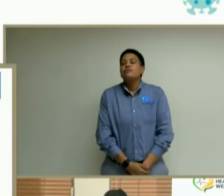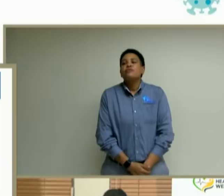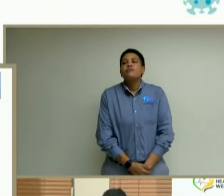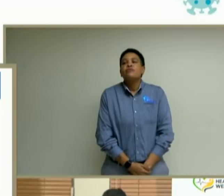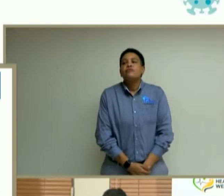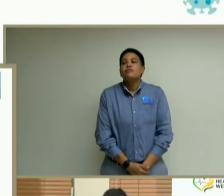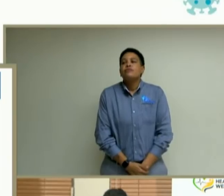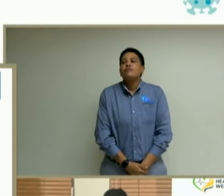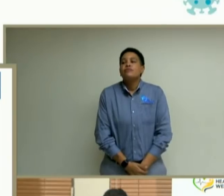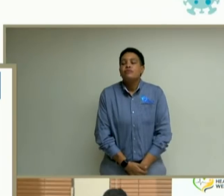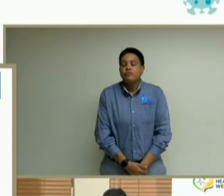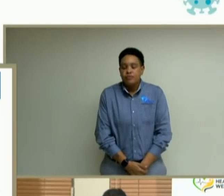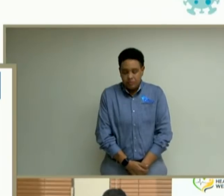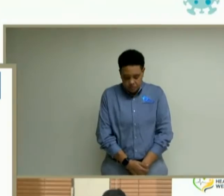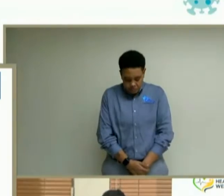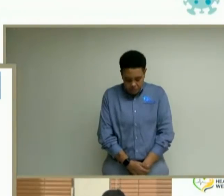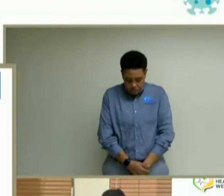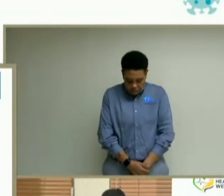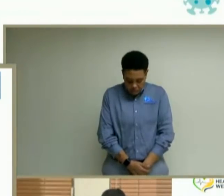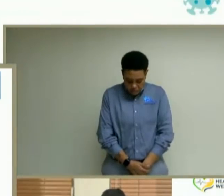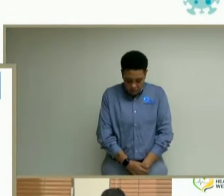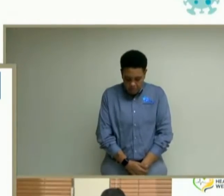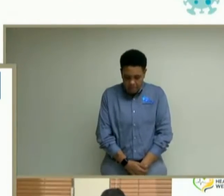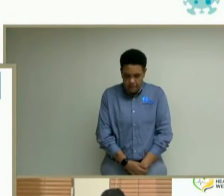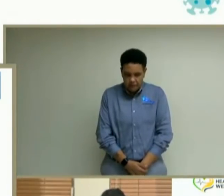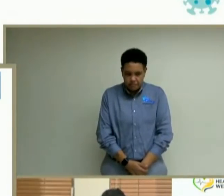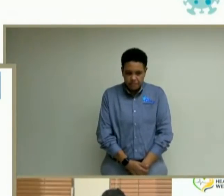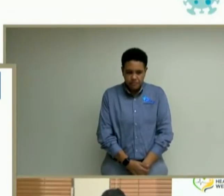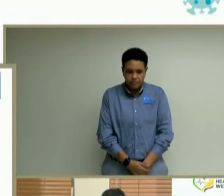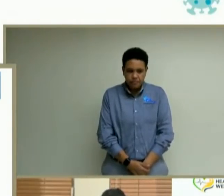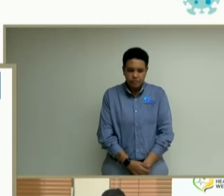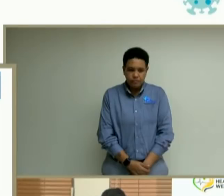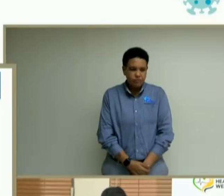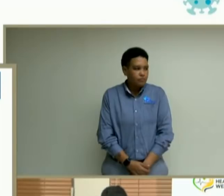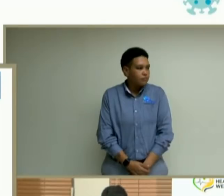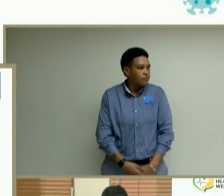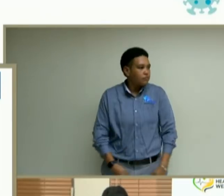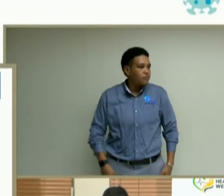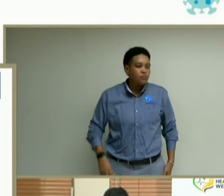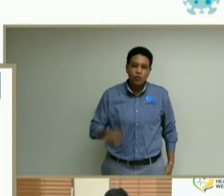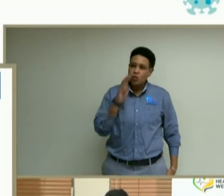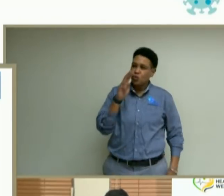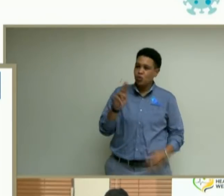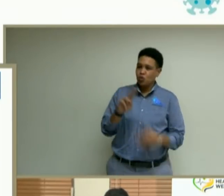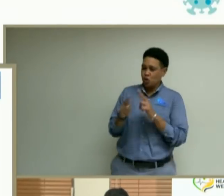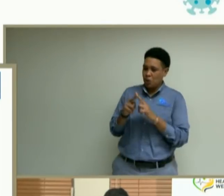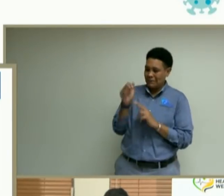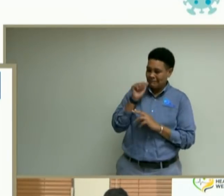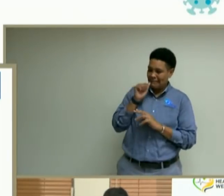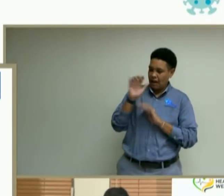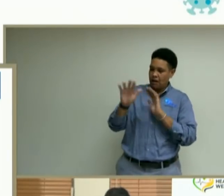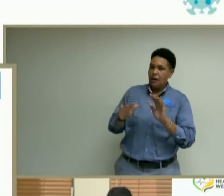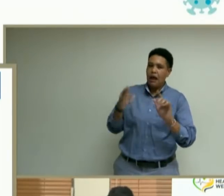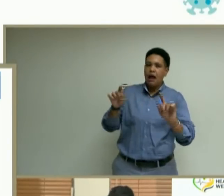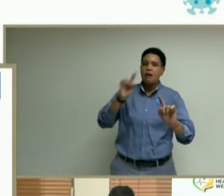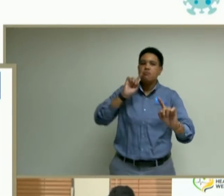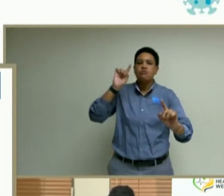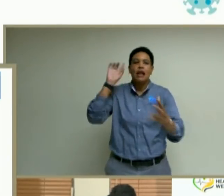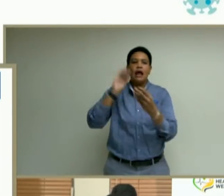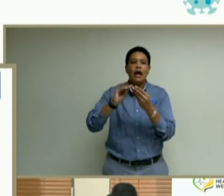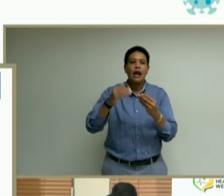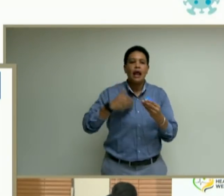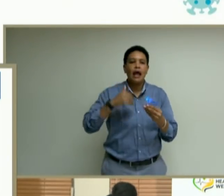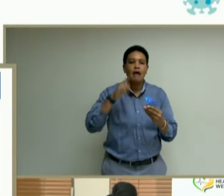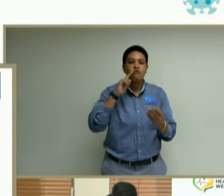Then when we look at the number of cases for each day, there is a